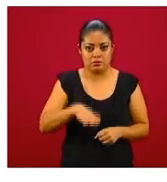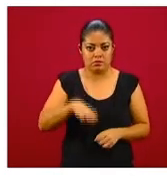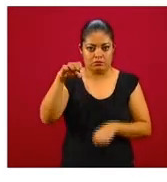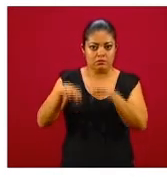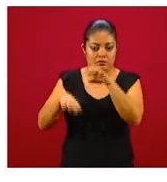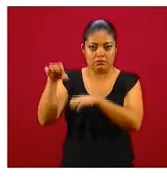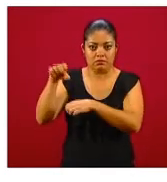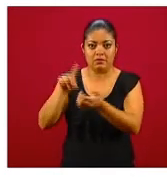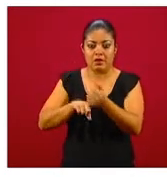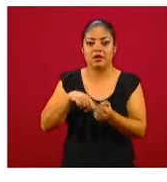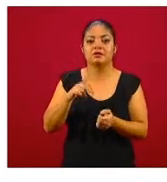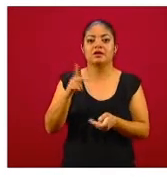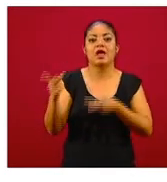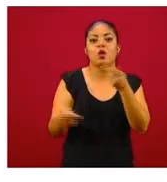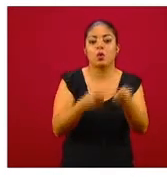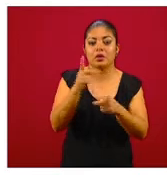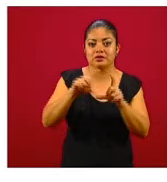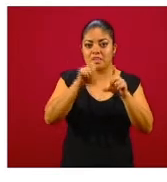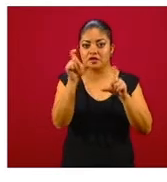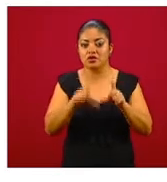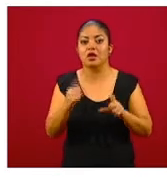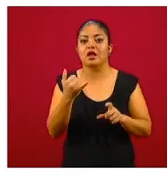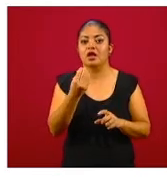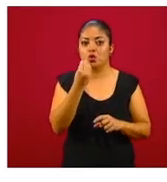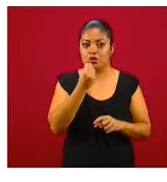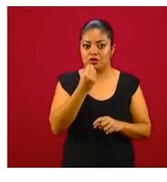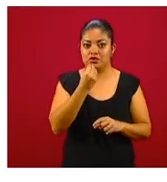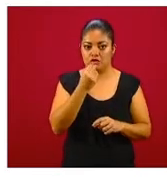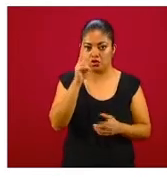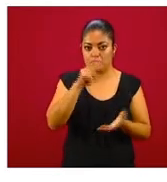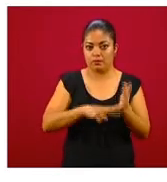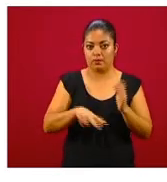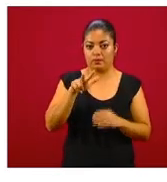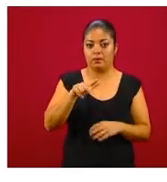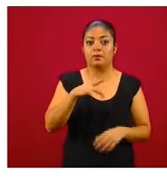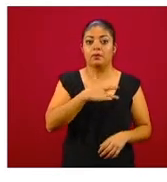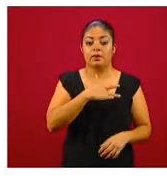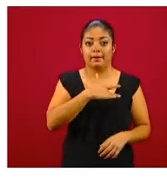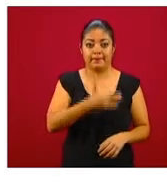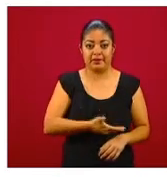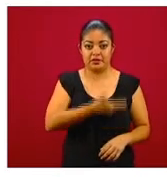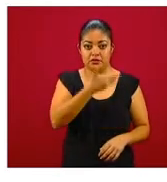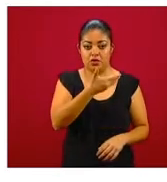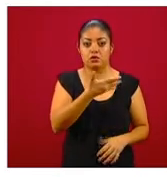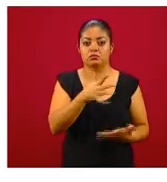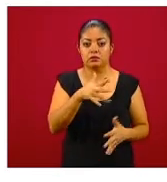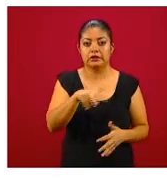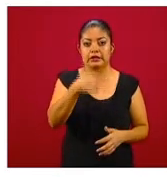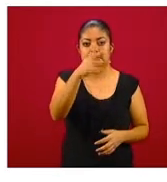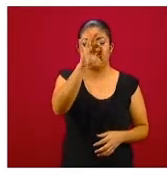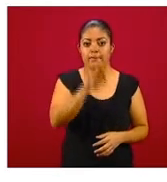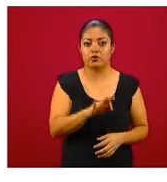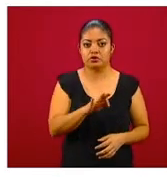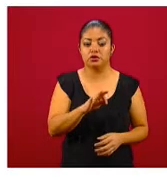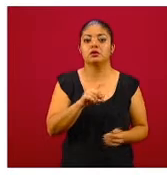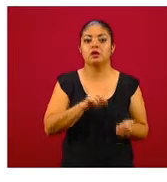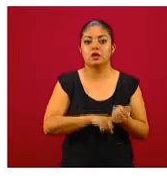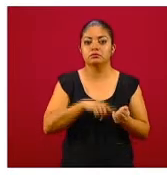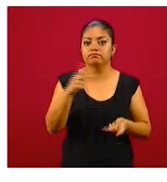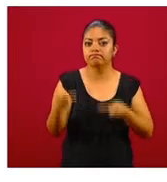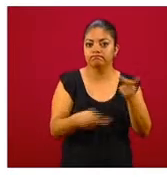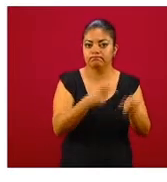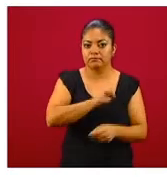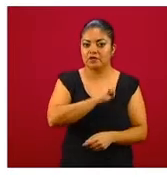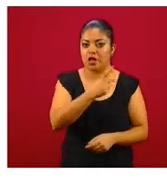en la Encuesta Nacional de And we Salud y got this Nutrición information from the 2018. 2018 Y por National pensiones Survey on referido Health el and Wellness. 13%, el dato We de la also Encuesta have Nacional de Salud